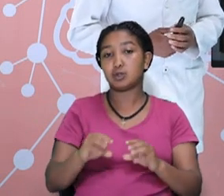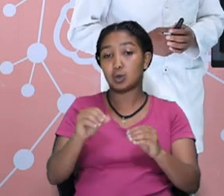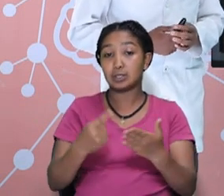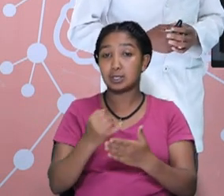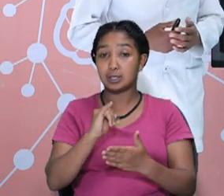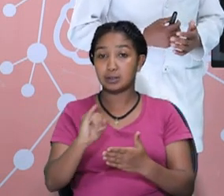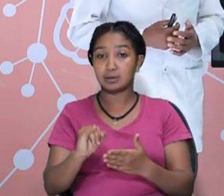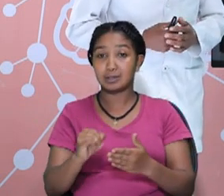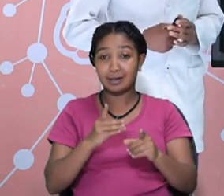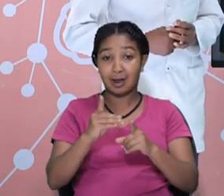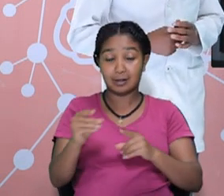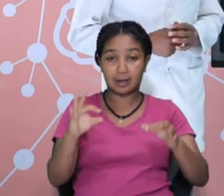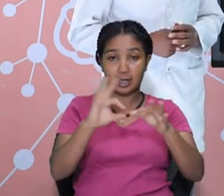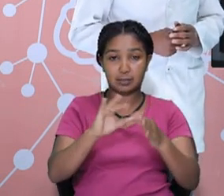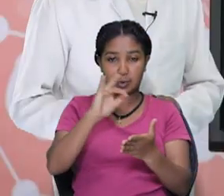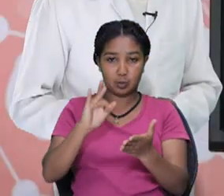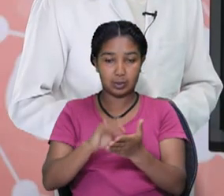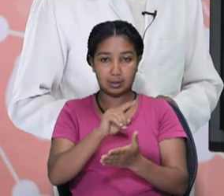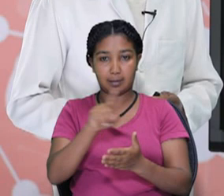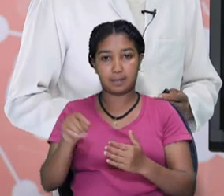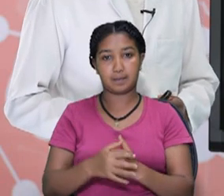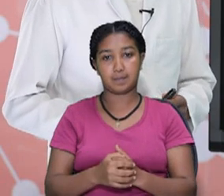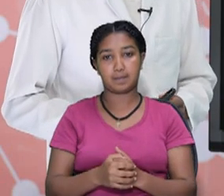this is the direct relationship between them.